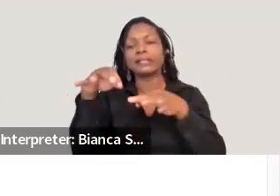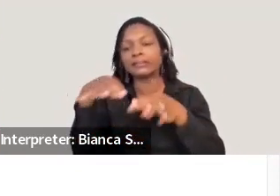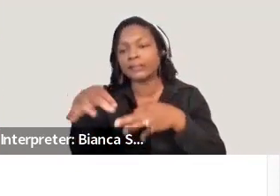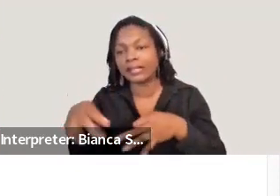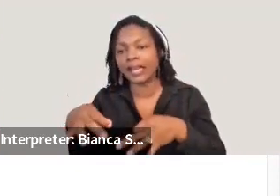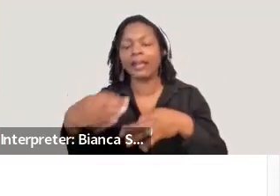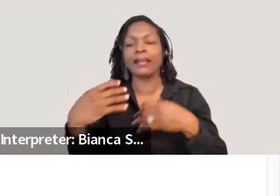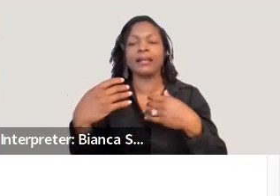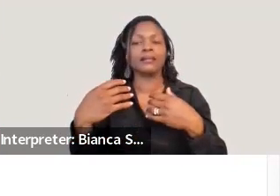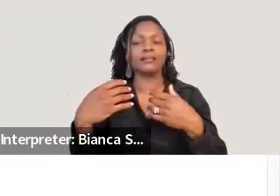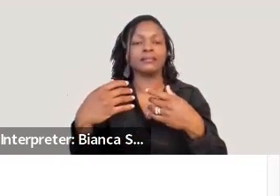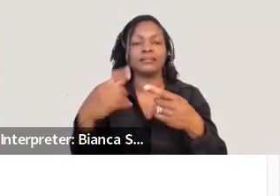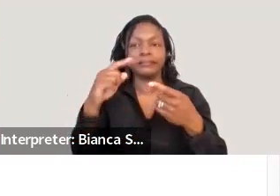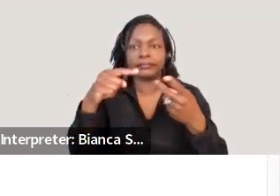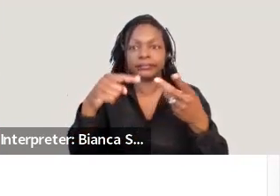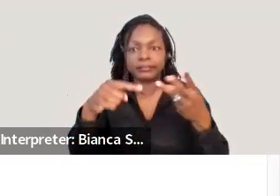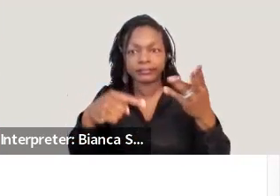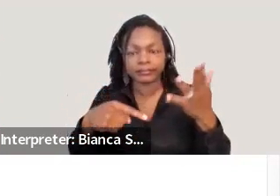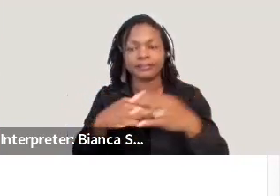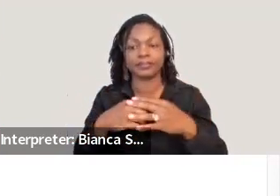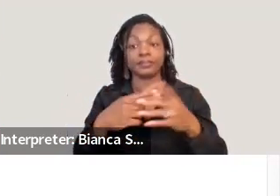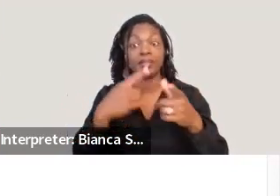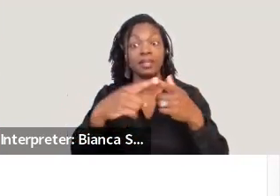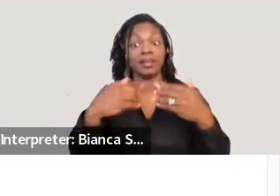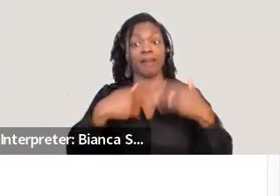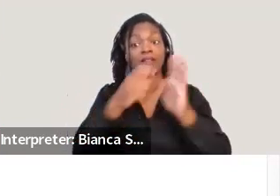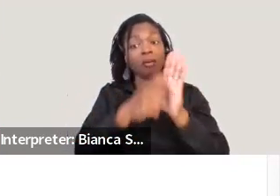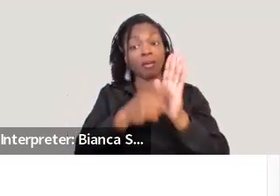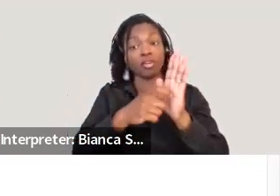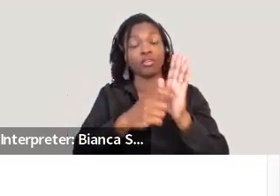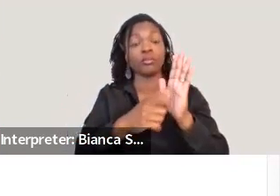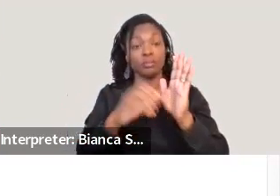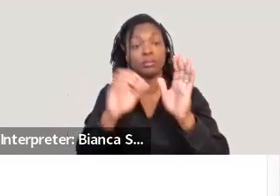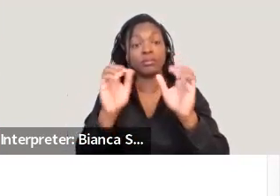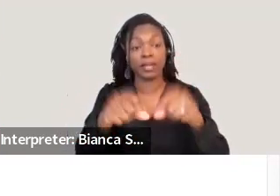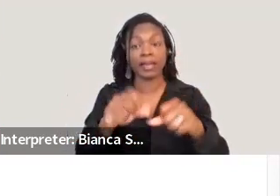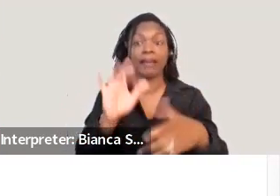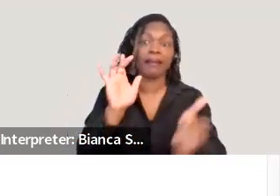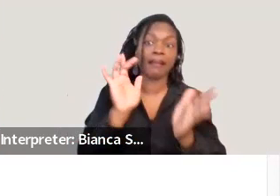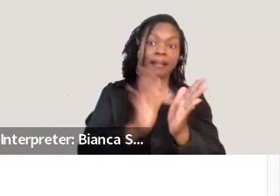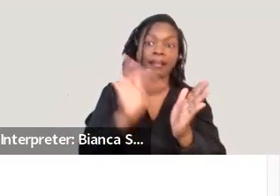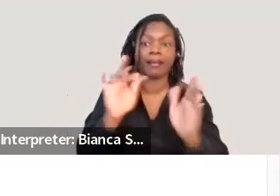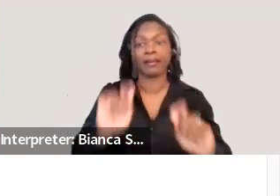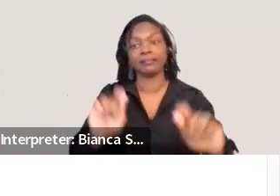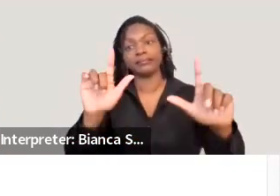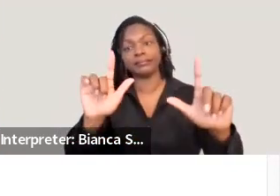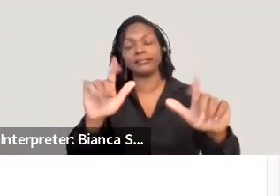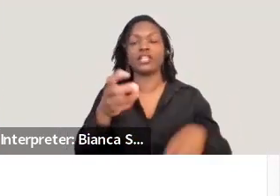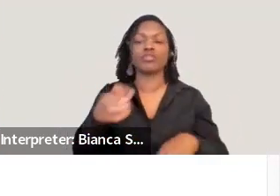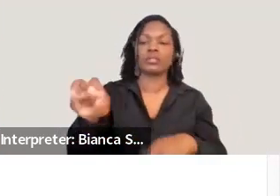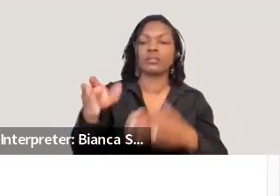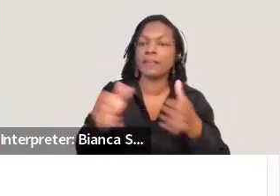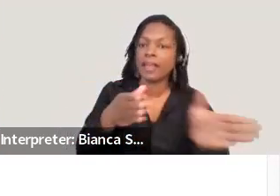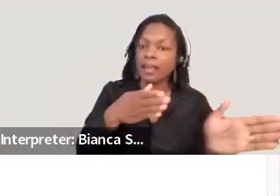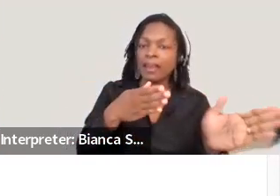all these articles that have the step-by-step guidance. Okay, so it's, you know, transition planning, what are